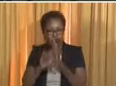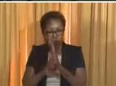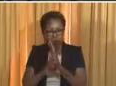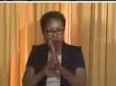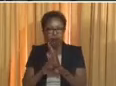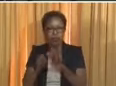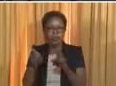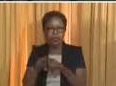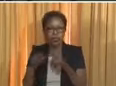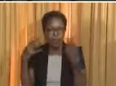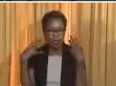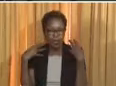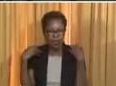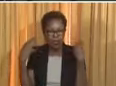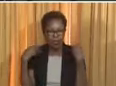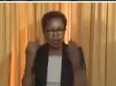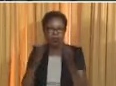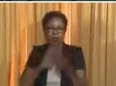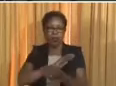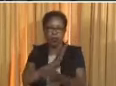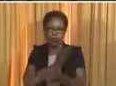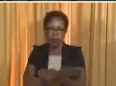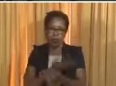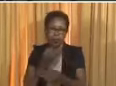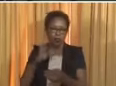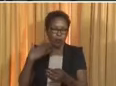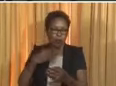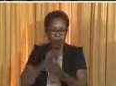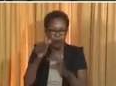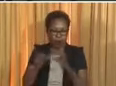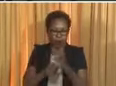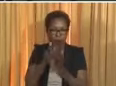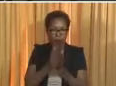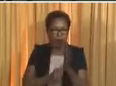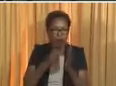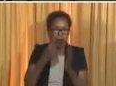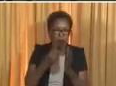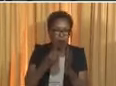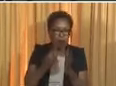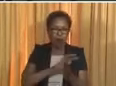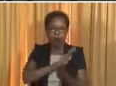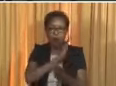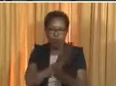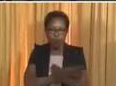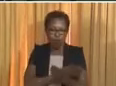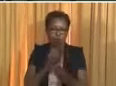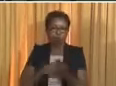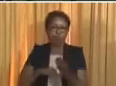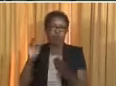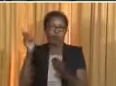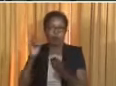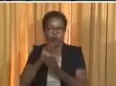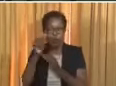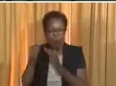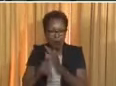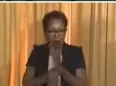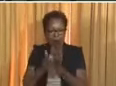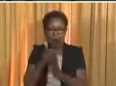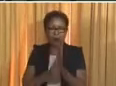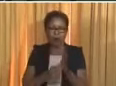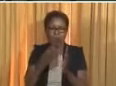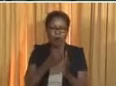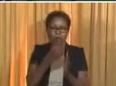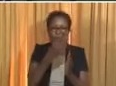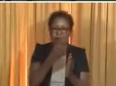the exercise of the authority of the people under Article 1, the authority of the President under Article 131